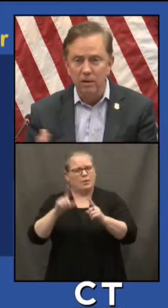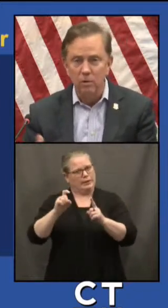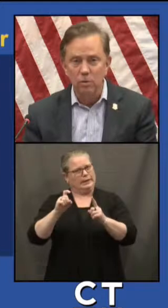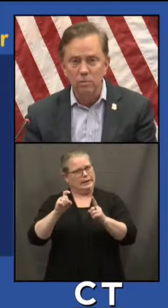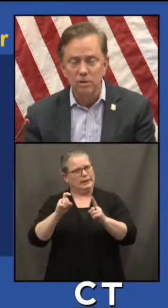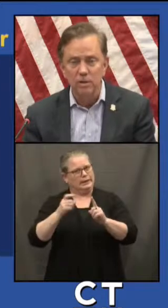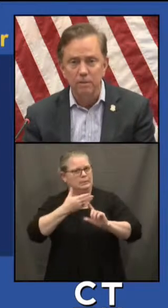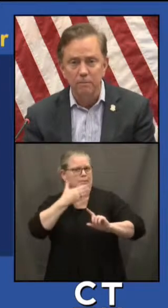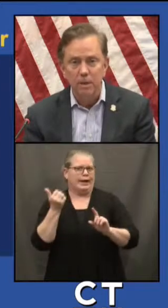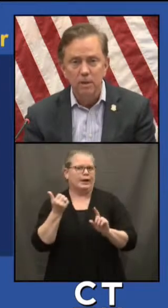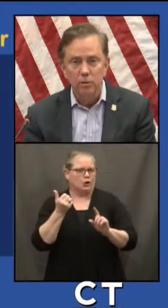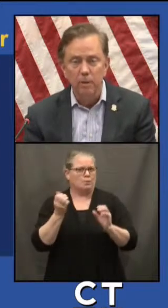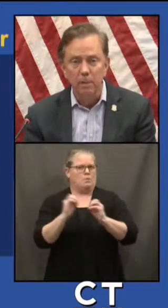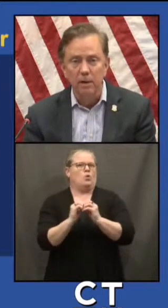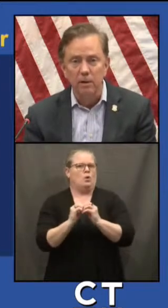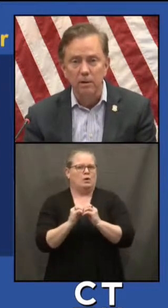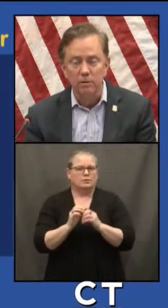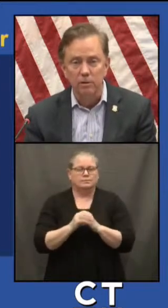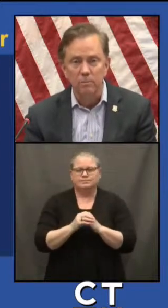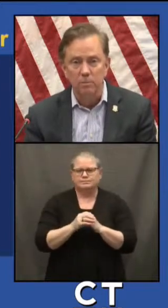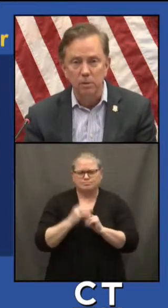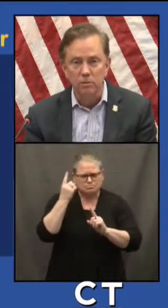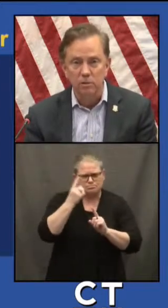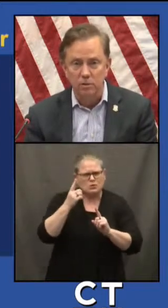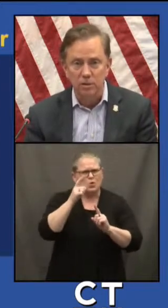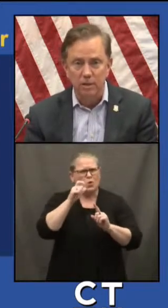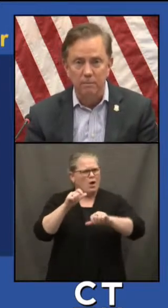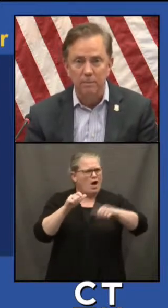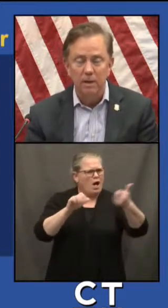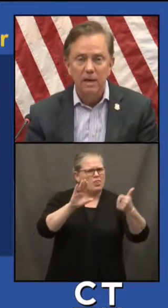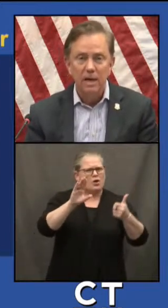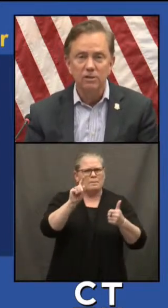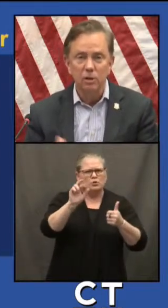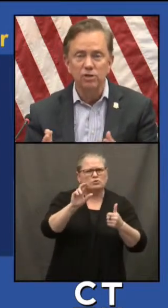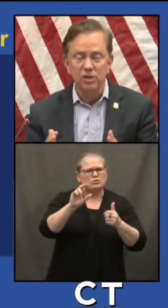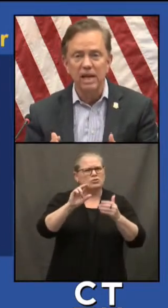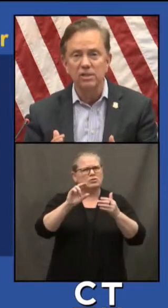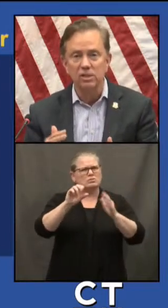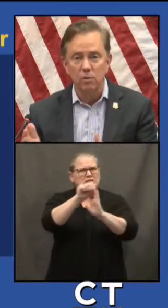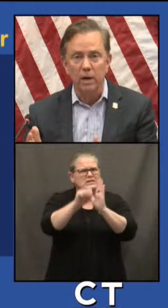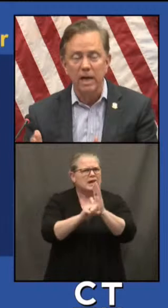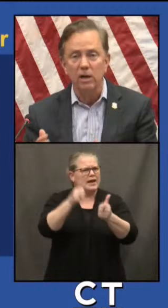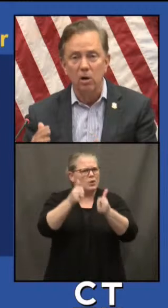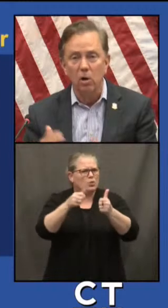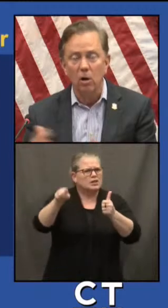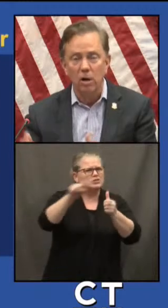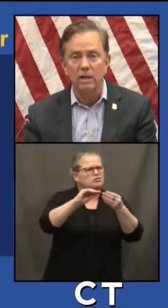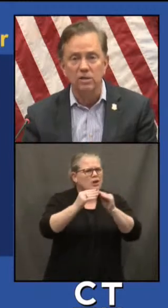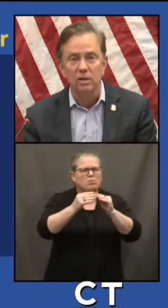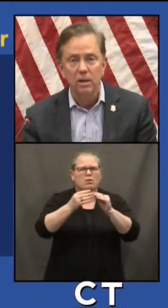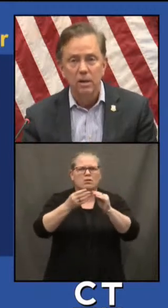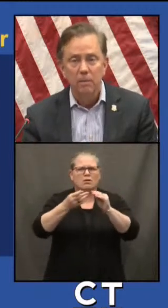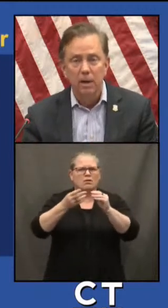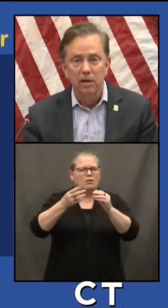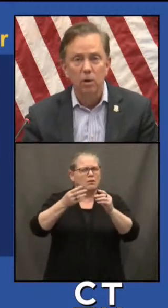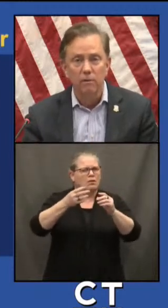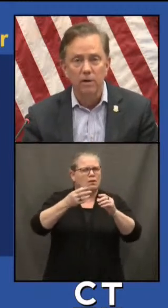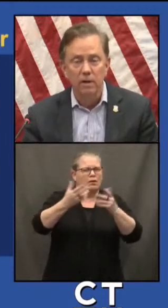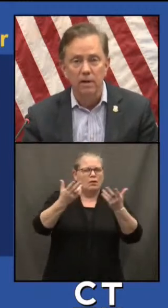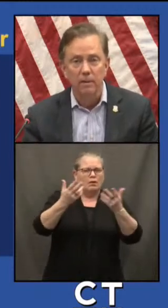hey, who is doing better in terms of boosters, it's those states that were hit hardest